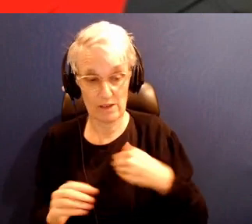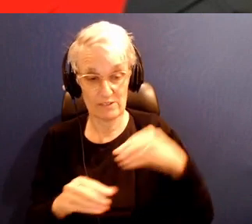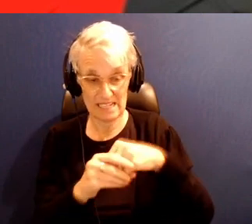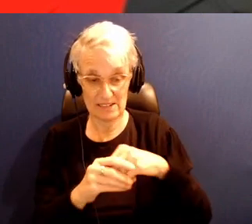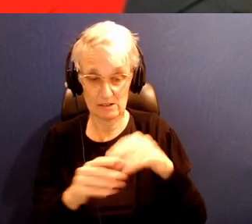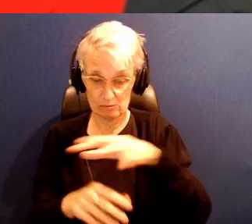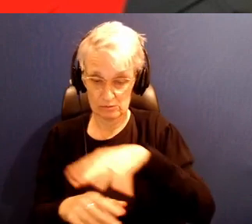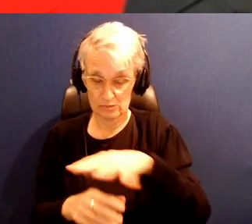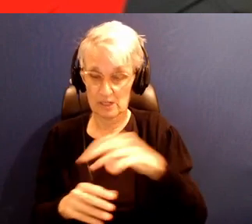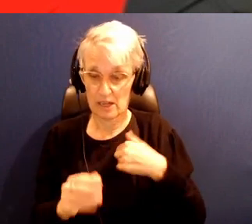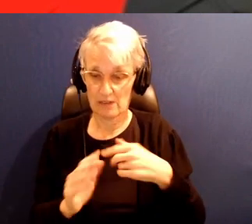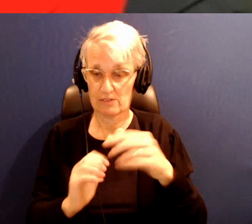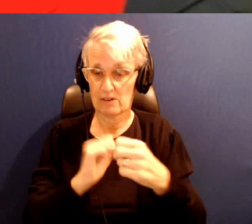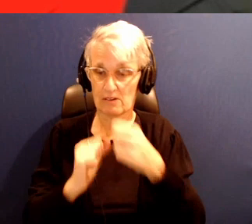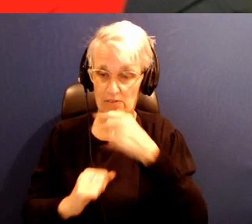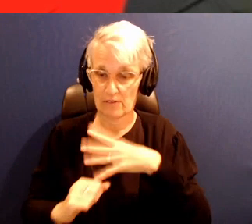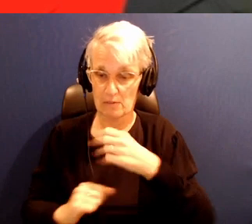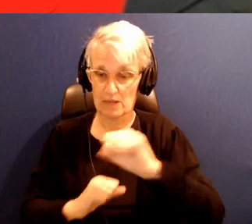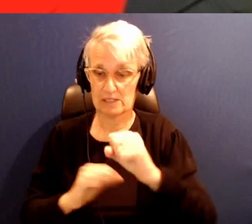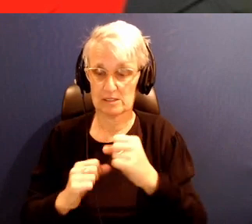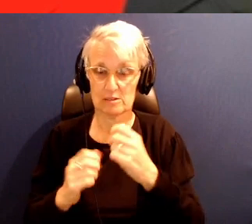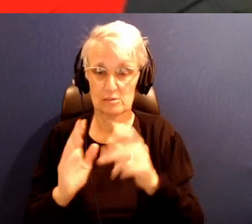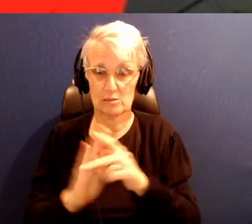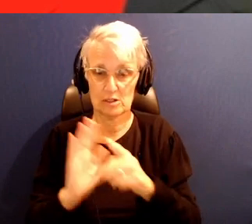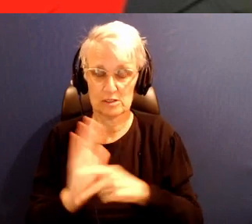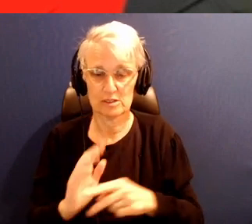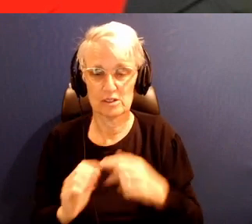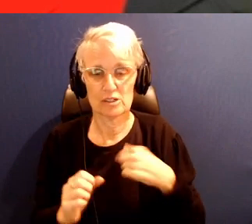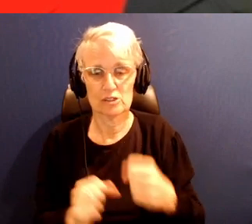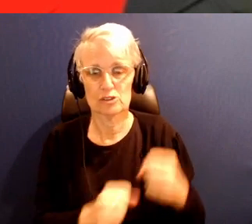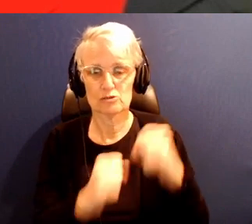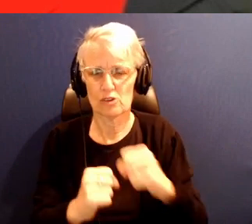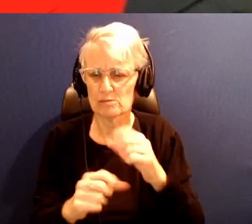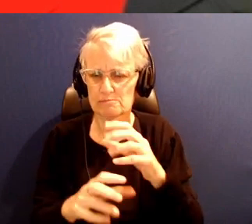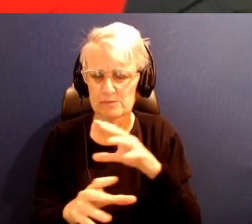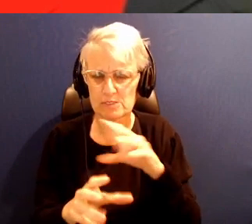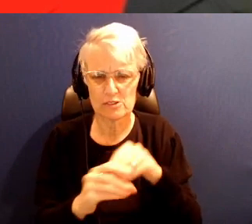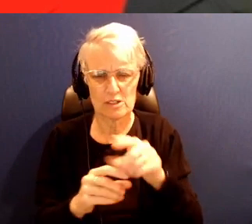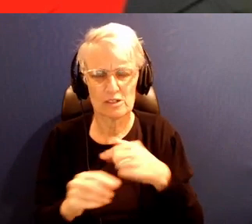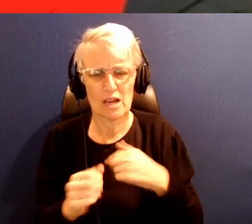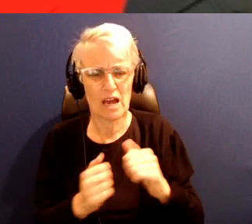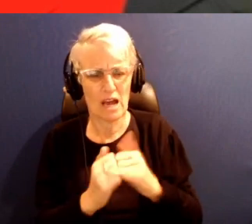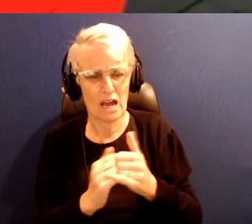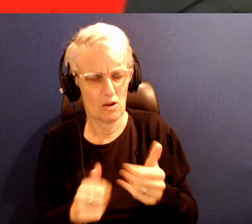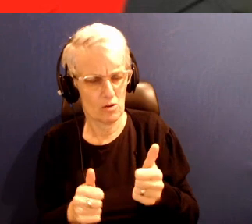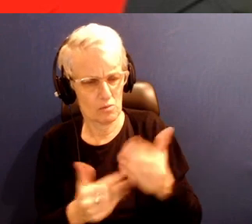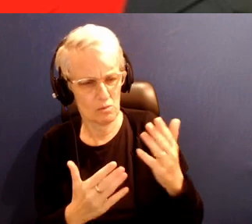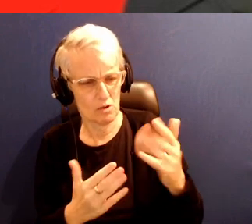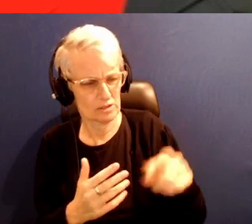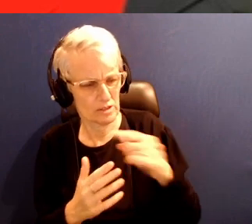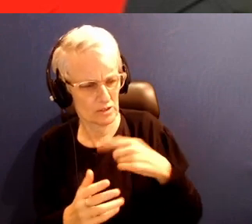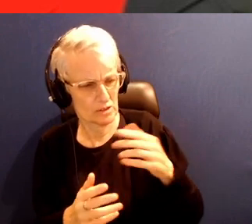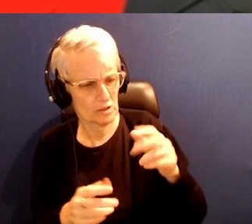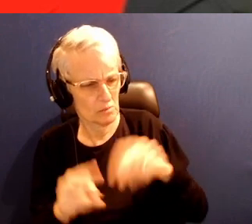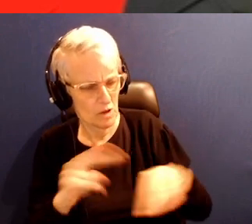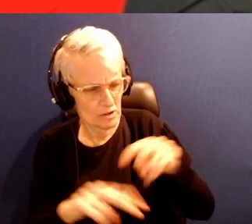feminist policy? And lastly, a strong integration of gender equality could describe how the proposed